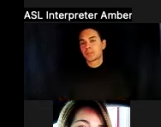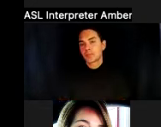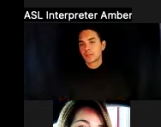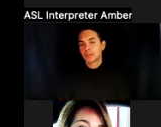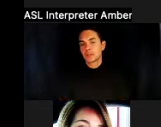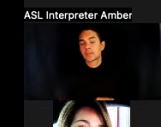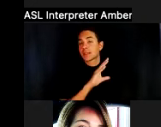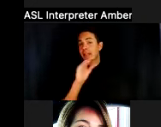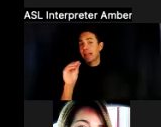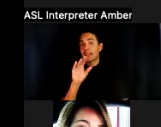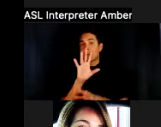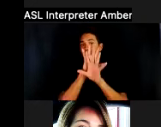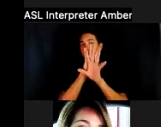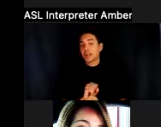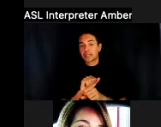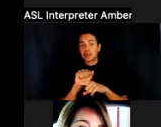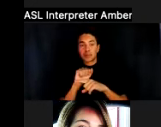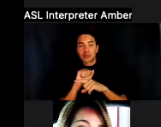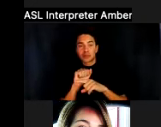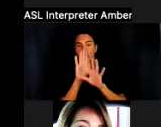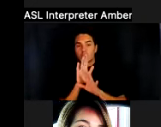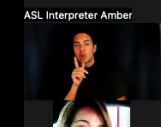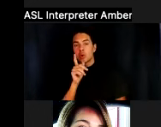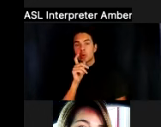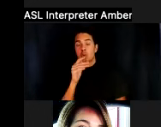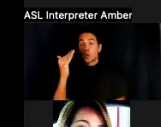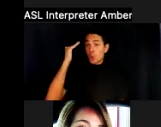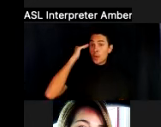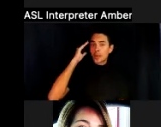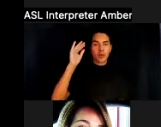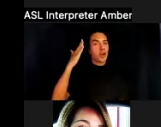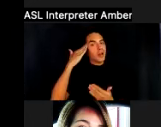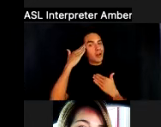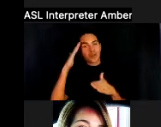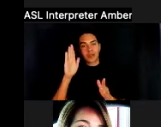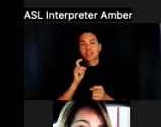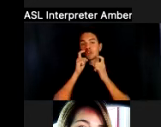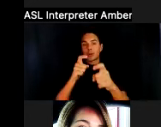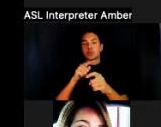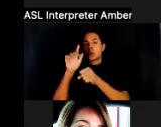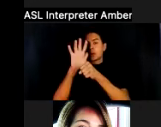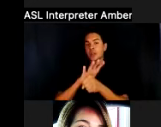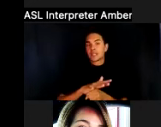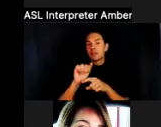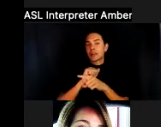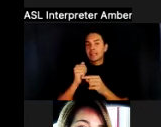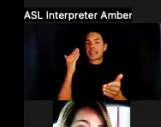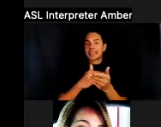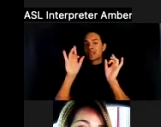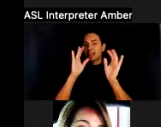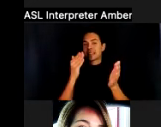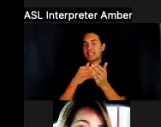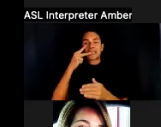And then practitioners knowingly or unknowingly contribute to these oppressive practices, right, that perpetuate violence against